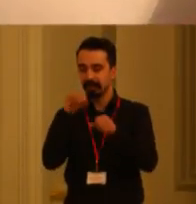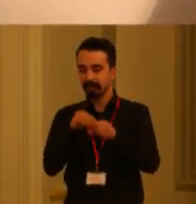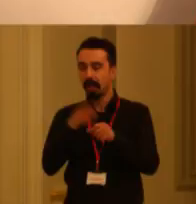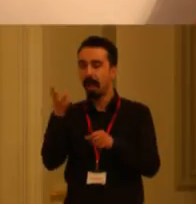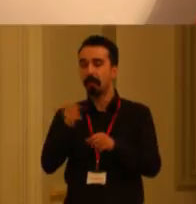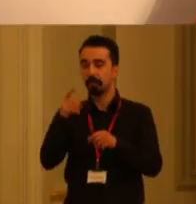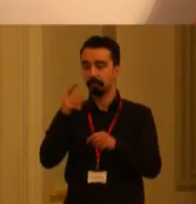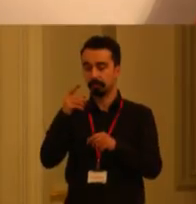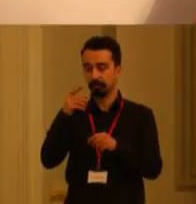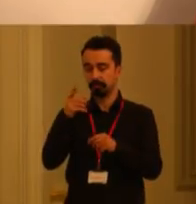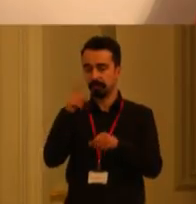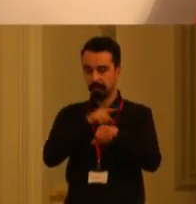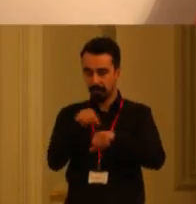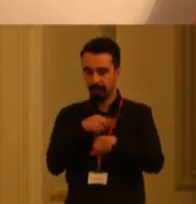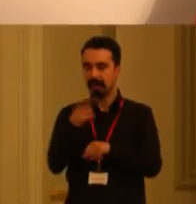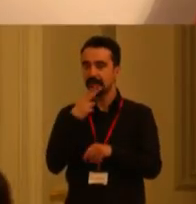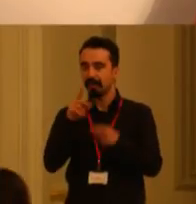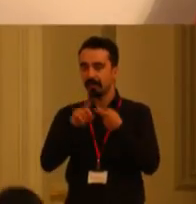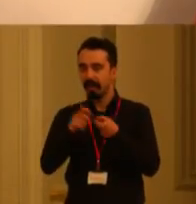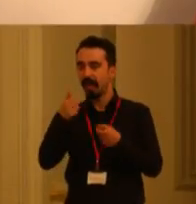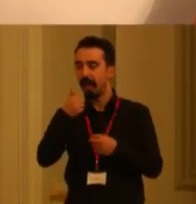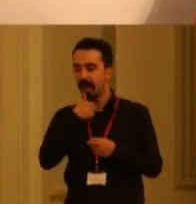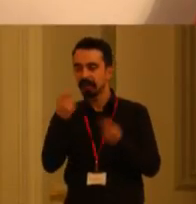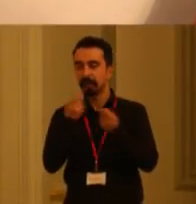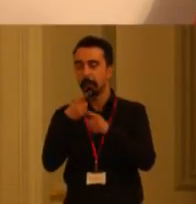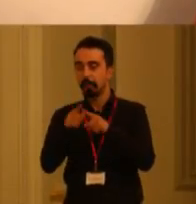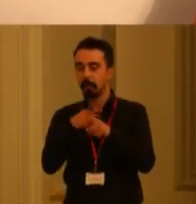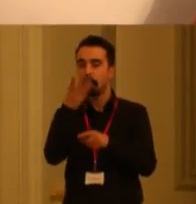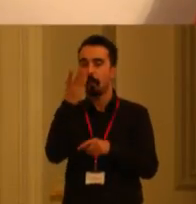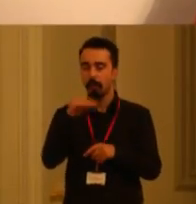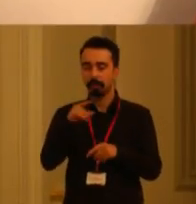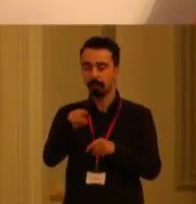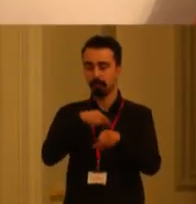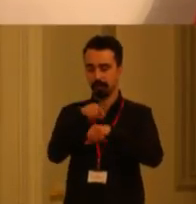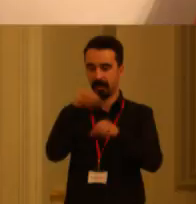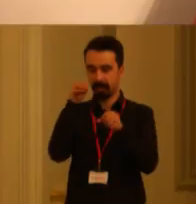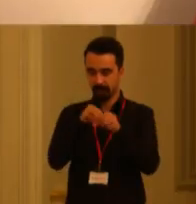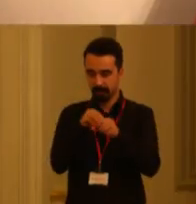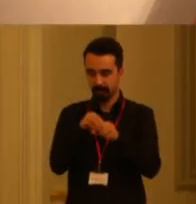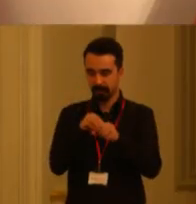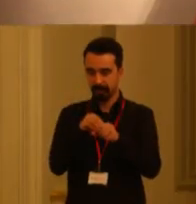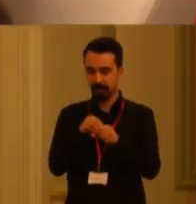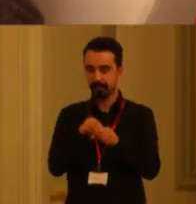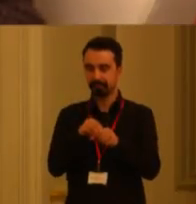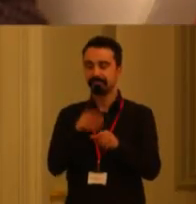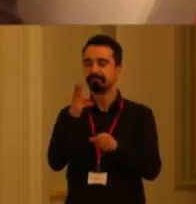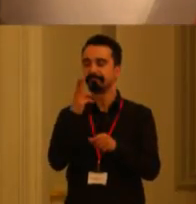baby. Unless you take that burden or responsibility away from the shoulders of women,